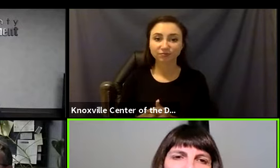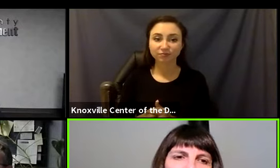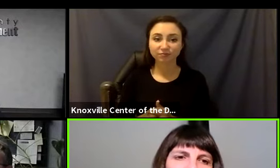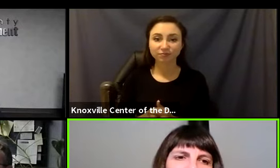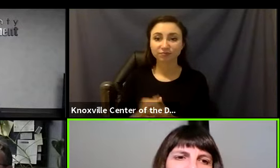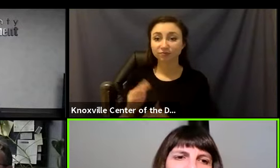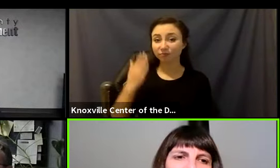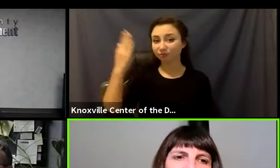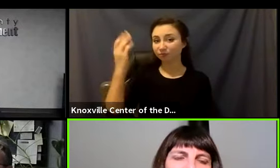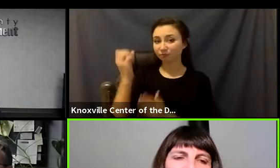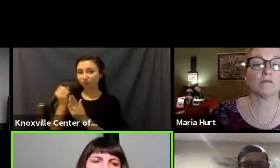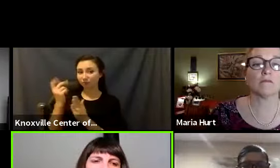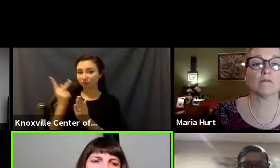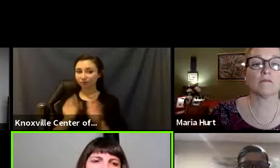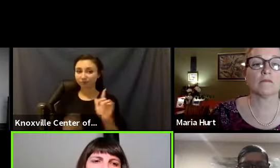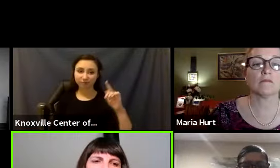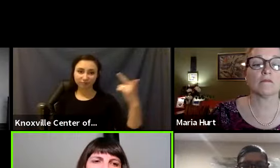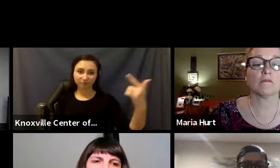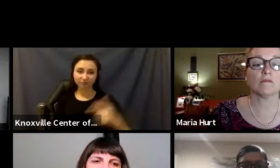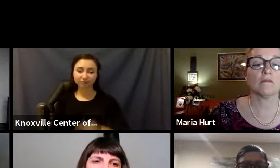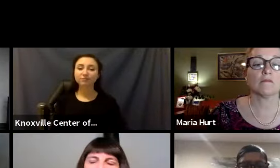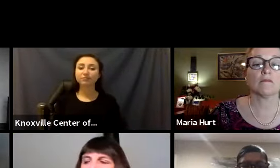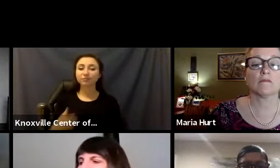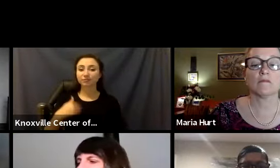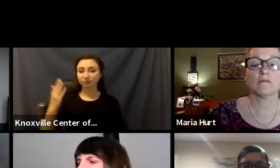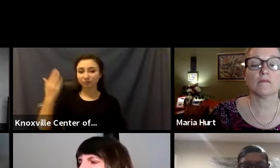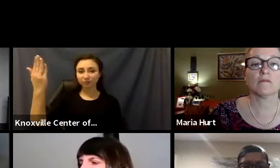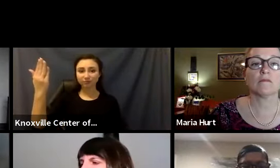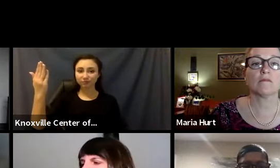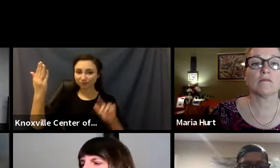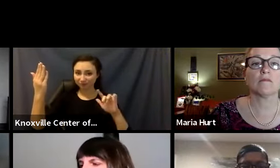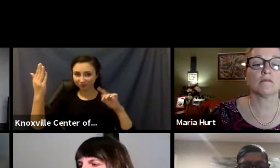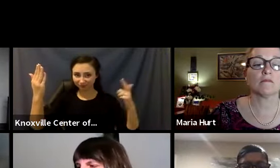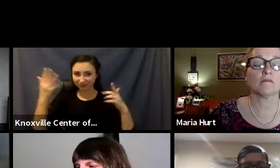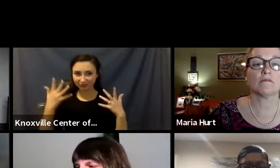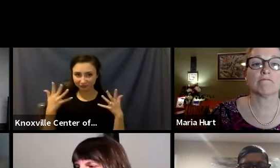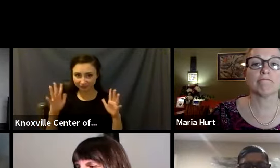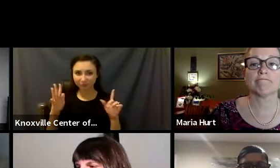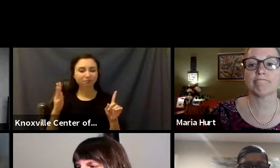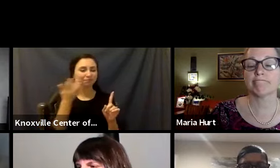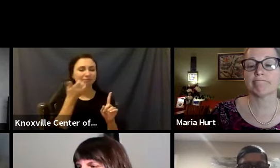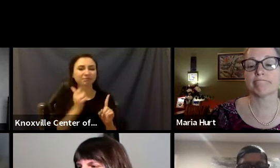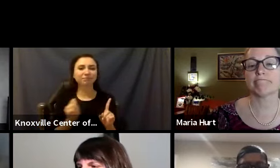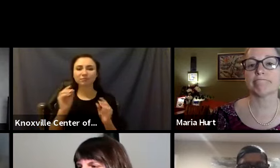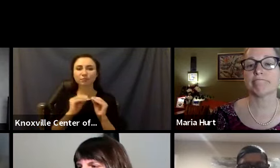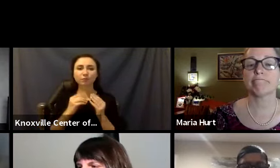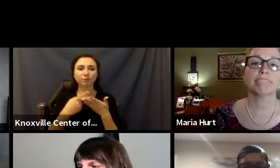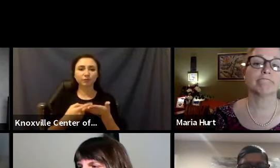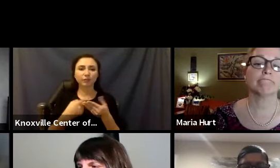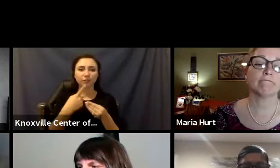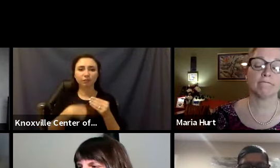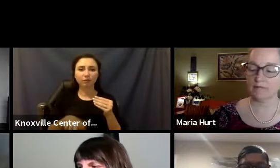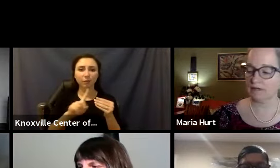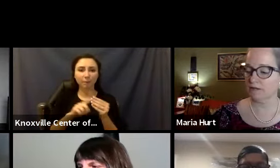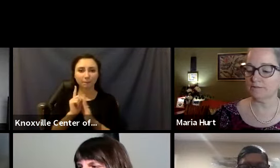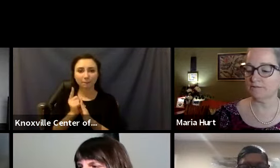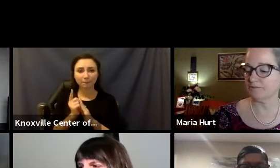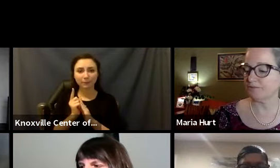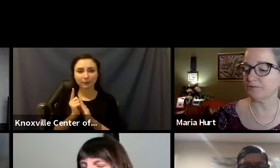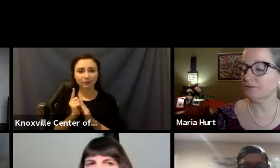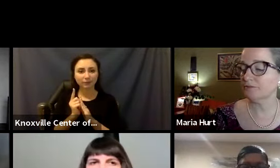Motion to approve. Second. We have a motion and a second. Any other discussion on the minutes of the